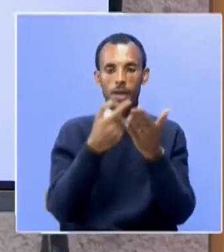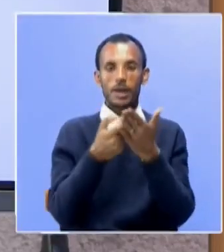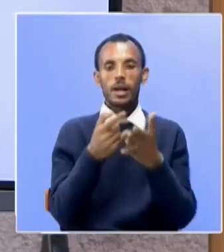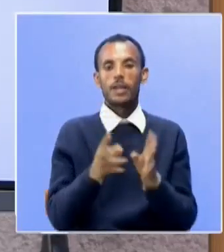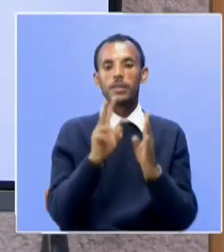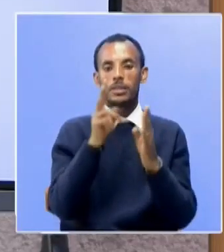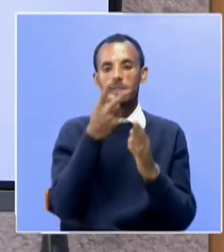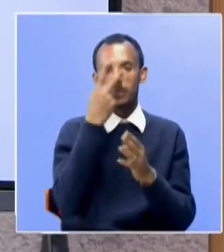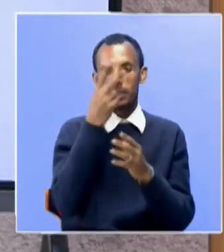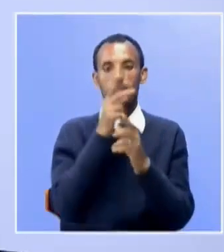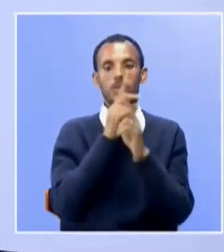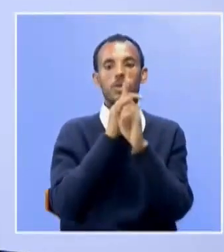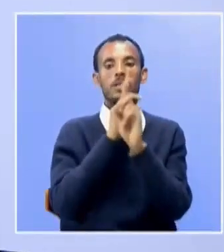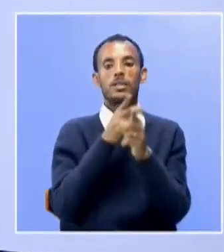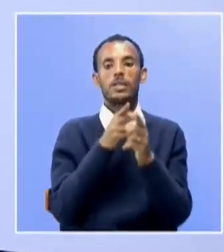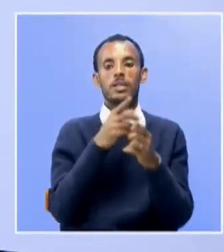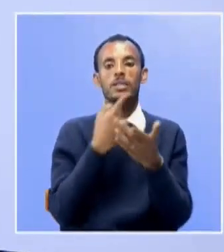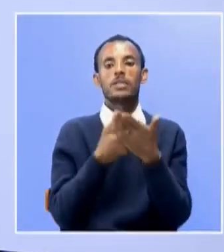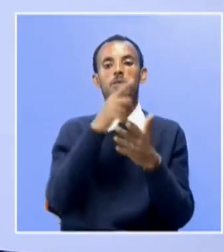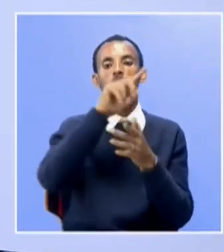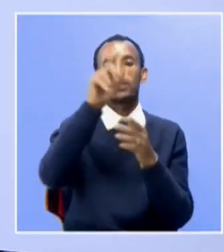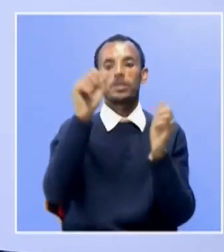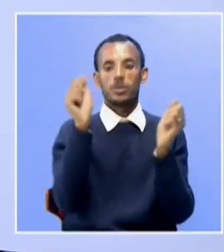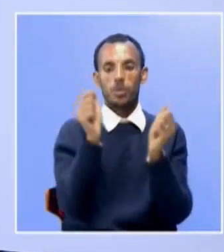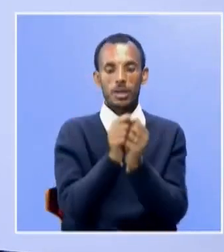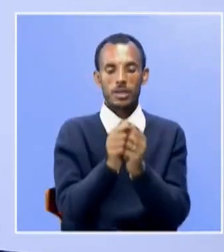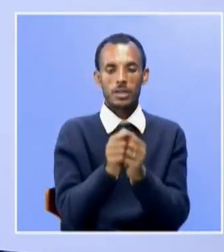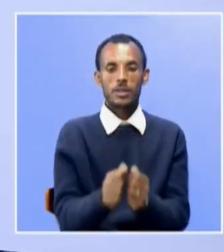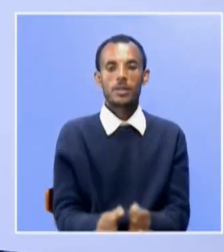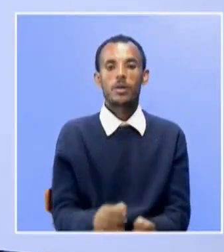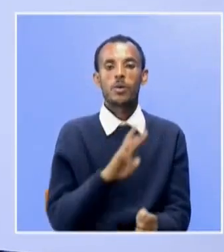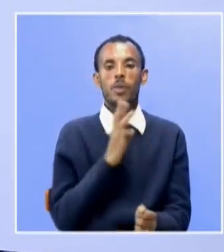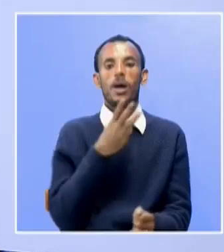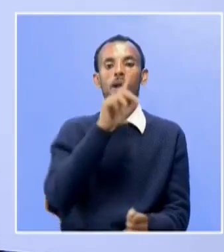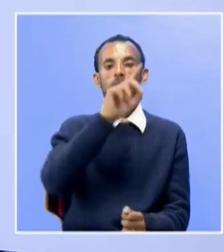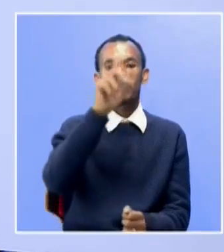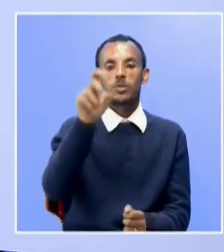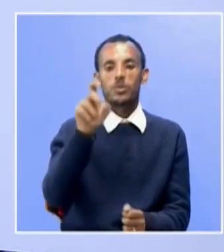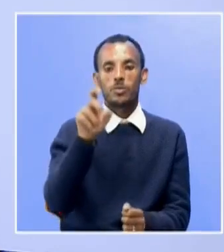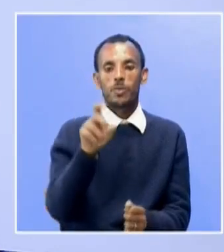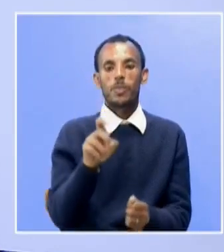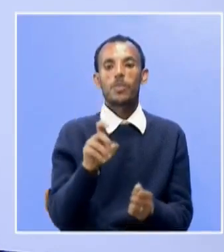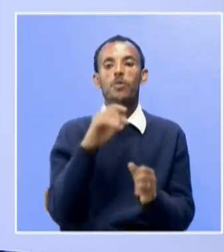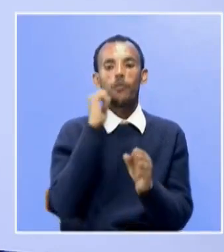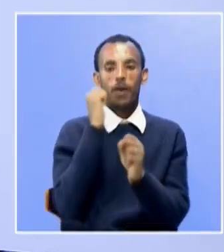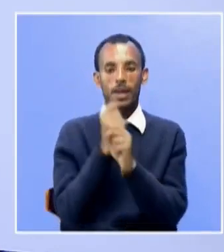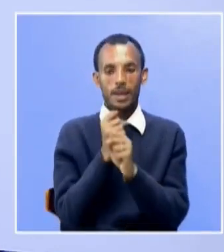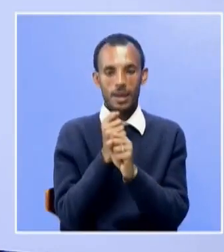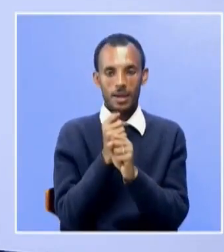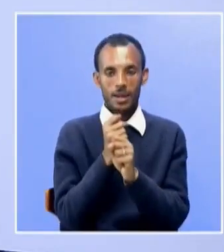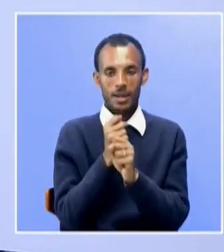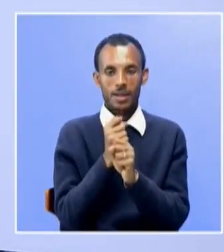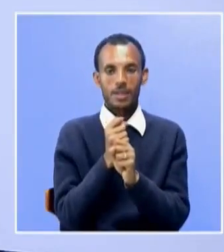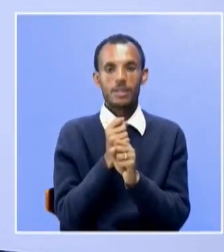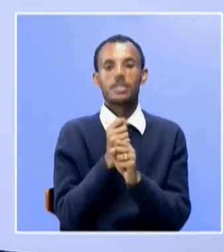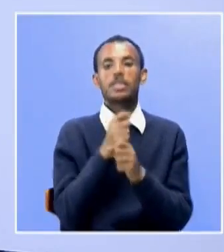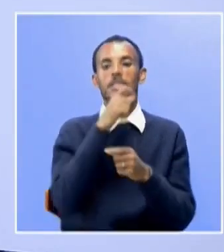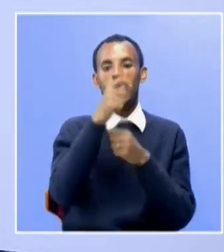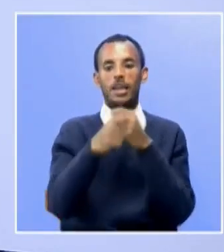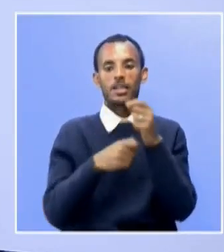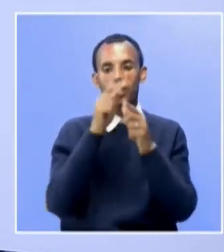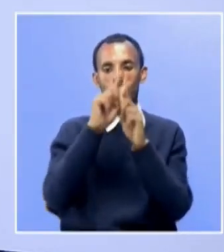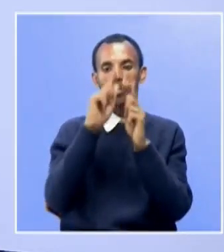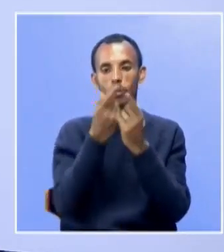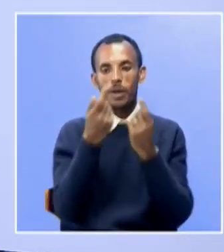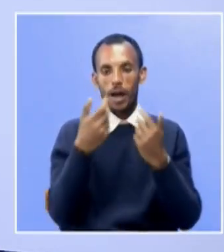this answer, this question together. We are asked to find the age group